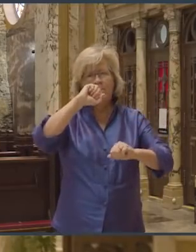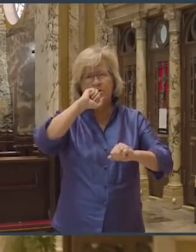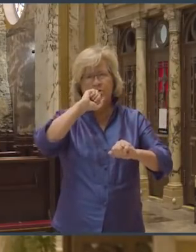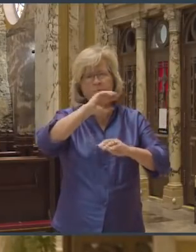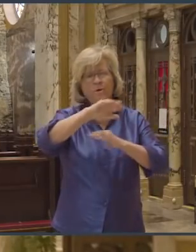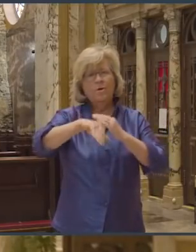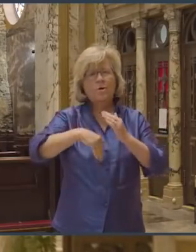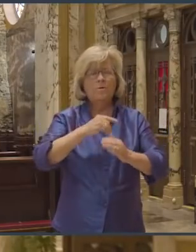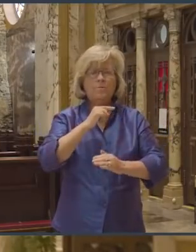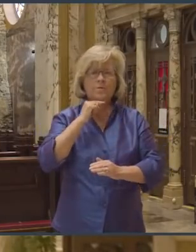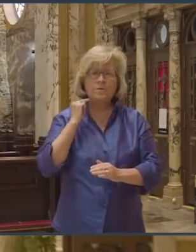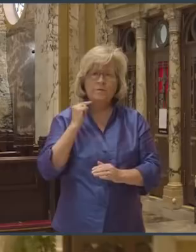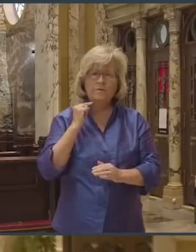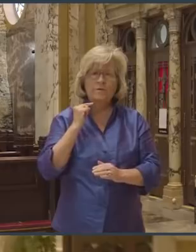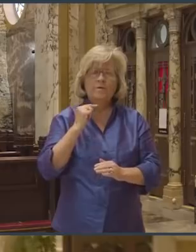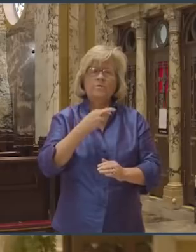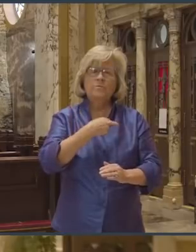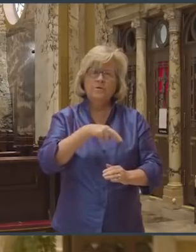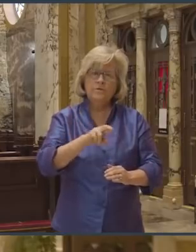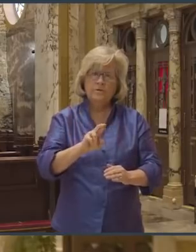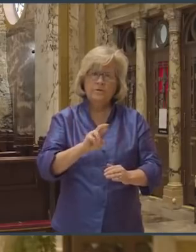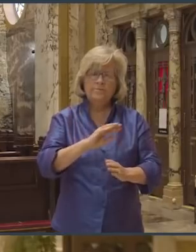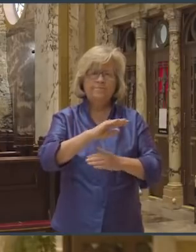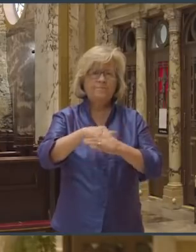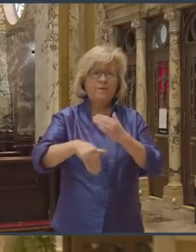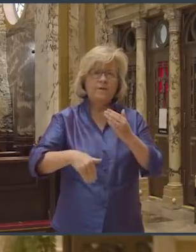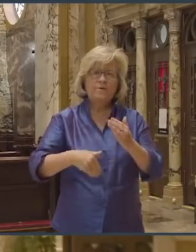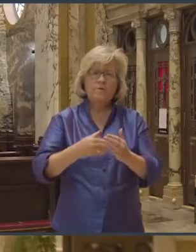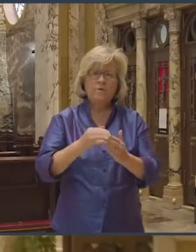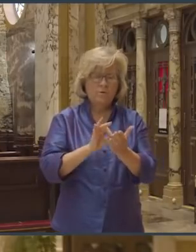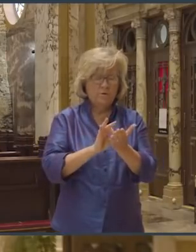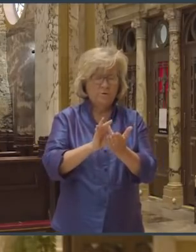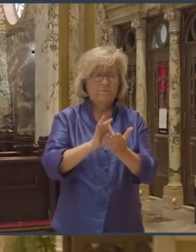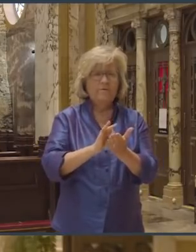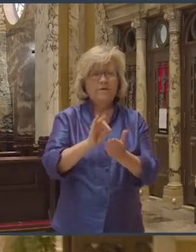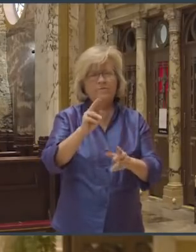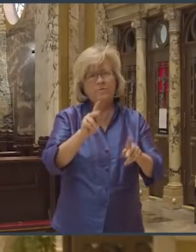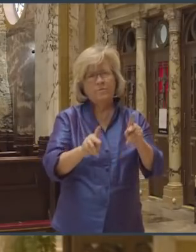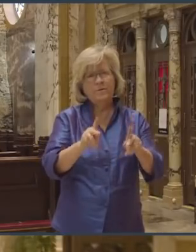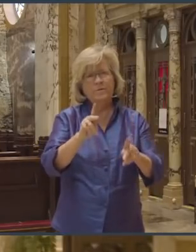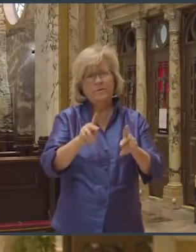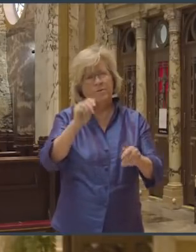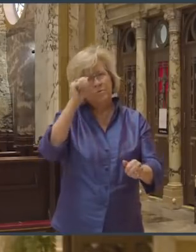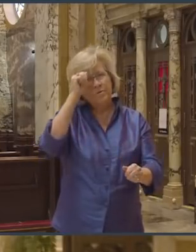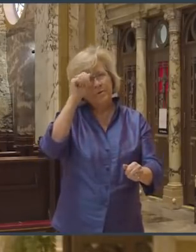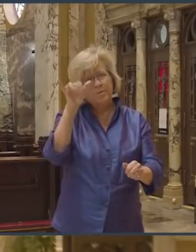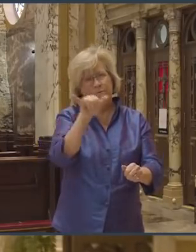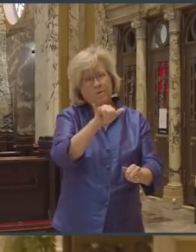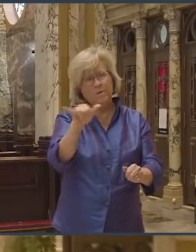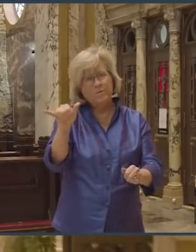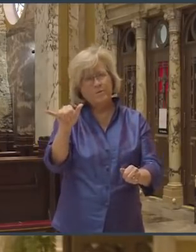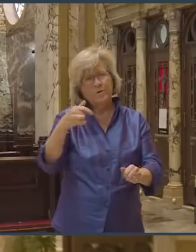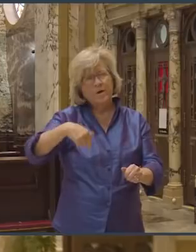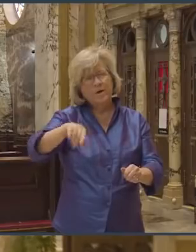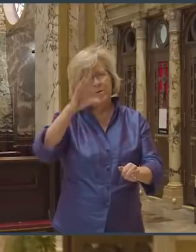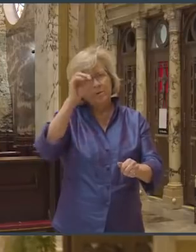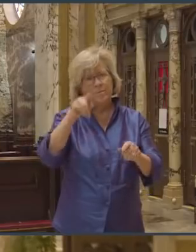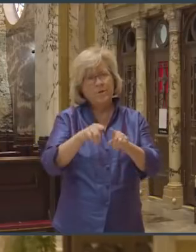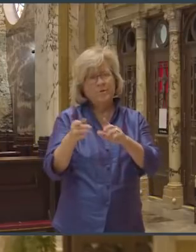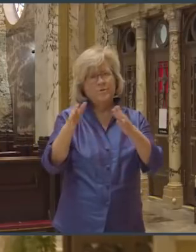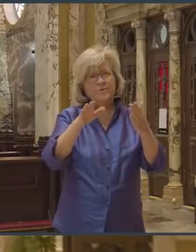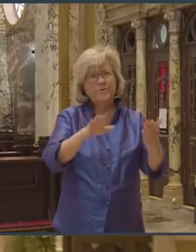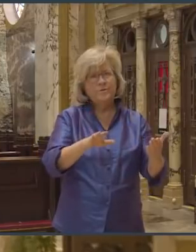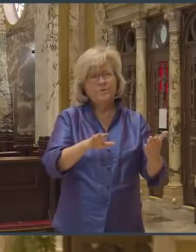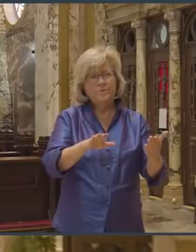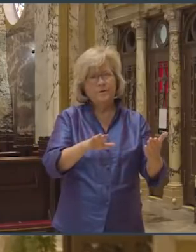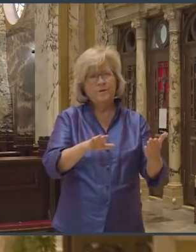all the clergy, the religious, and all your faithful people. Remember also our brothers and sisters who have fallen